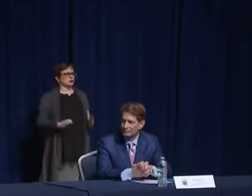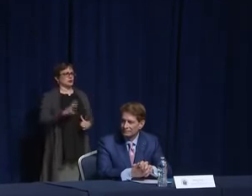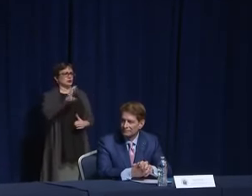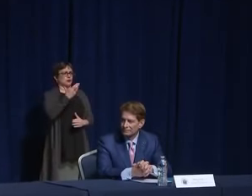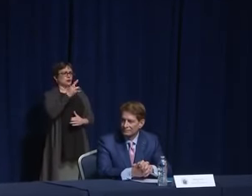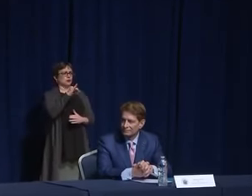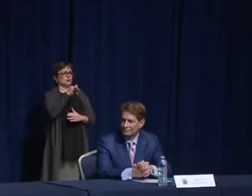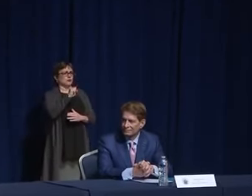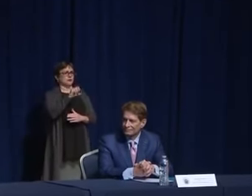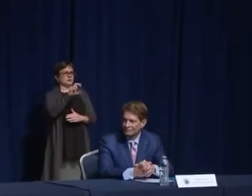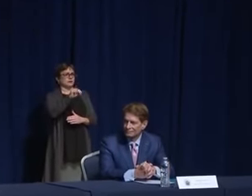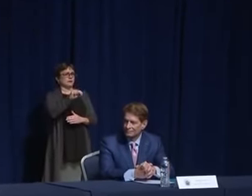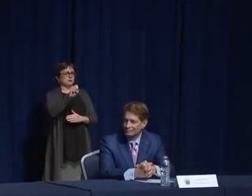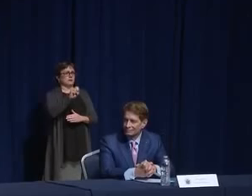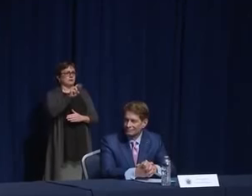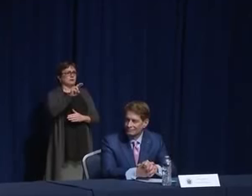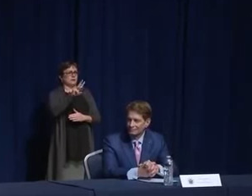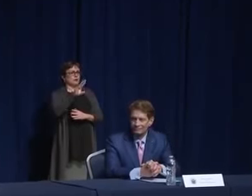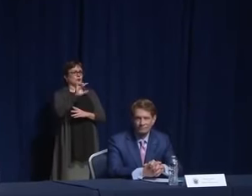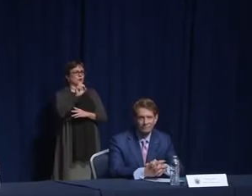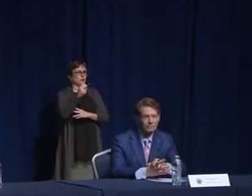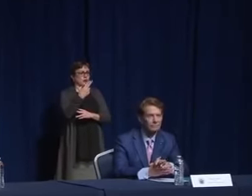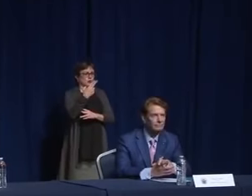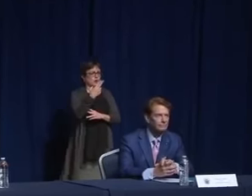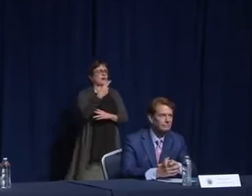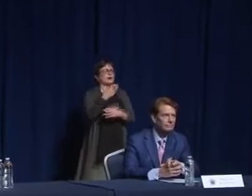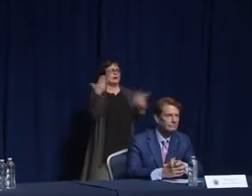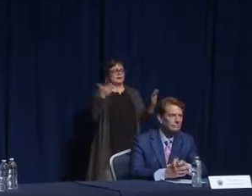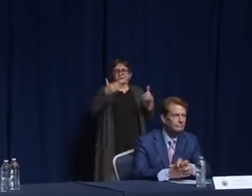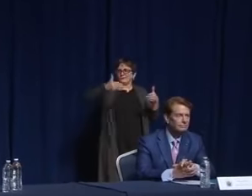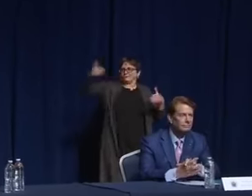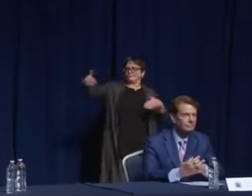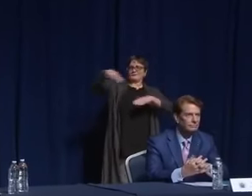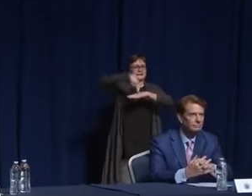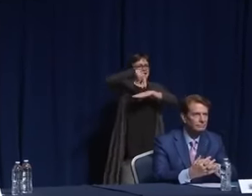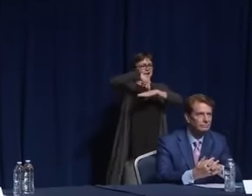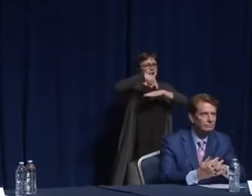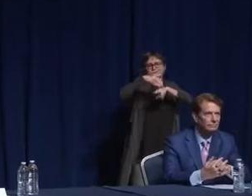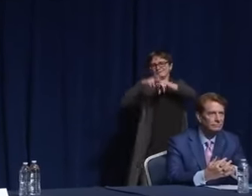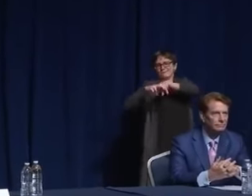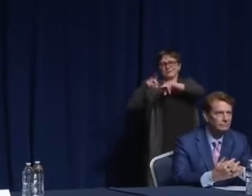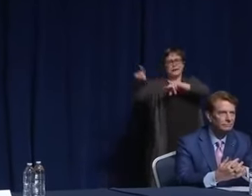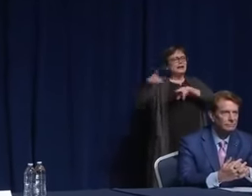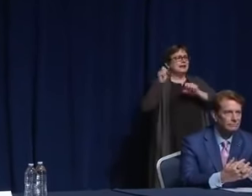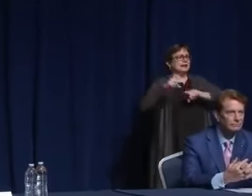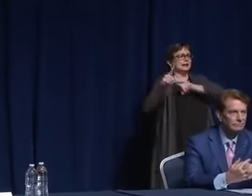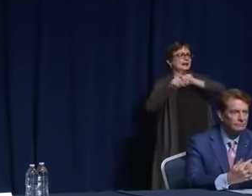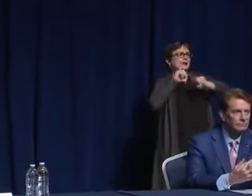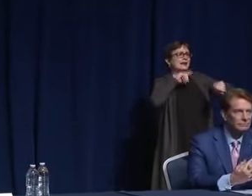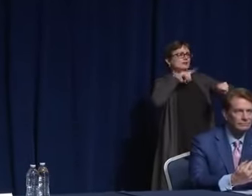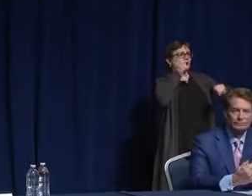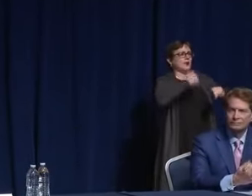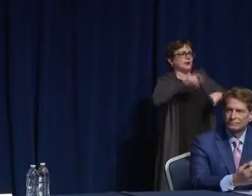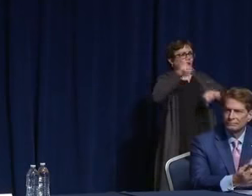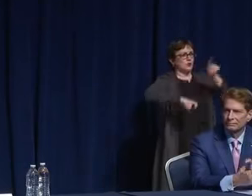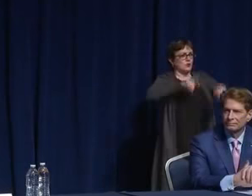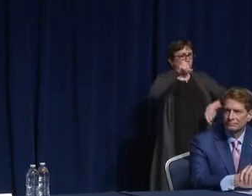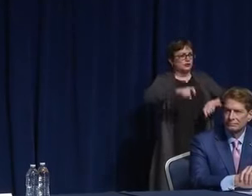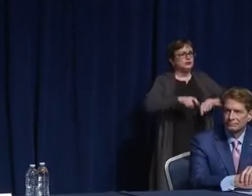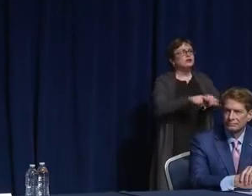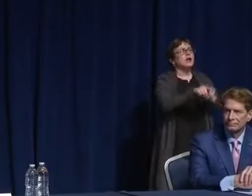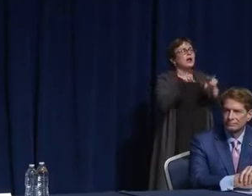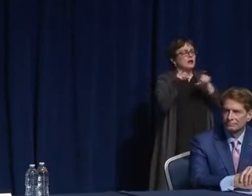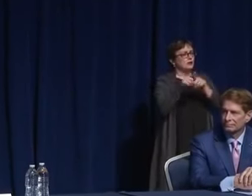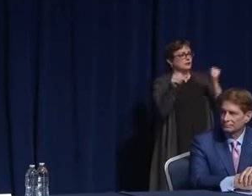And he's available for any questions that you may have. Honored to be joined. And by the way, Sheila Oliver, I want to